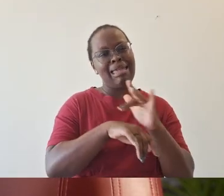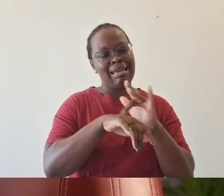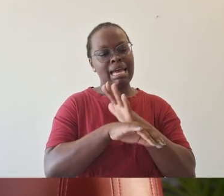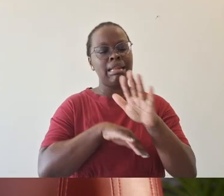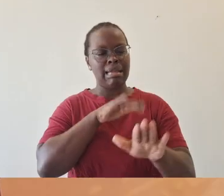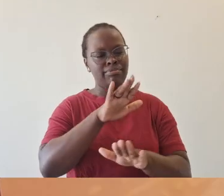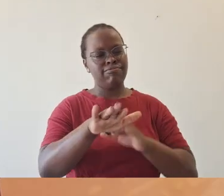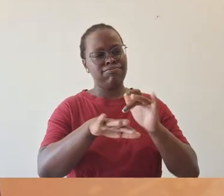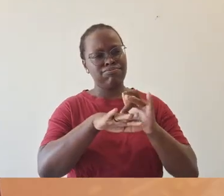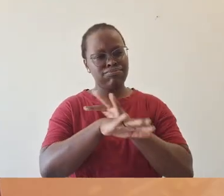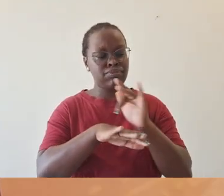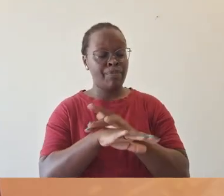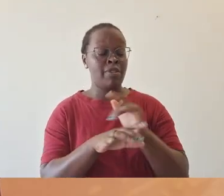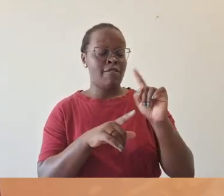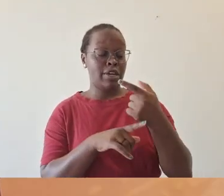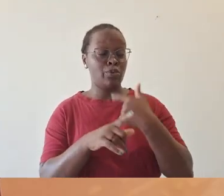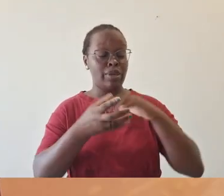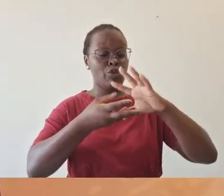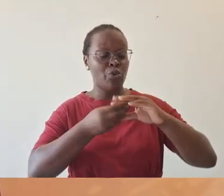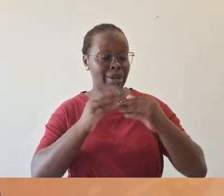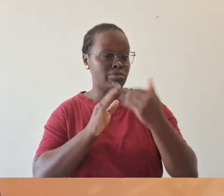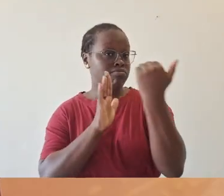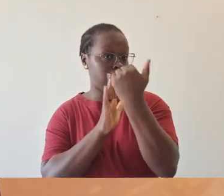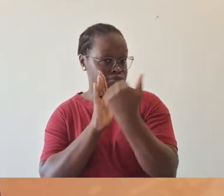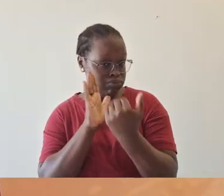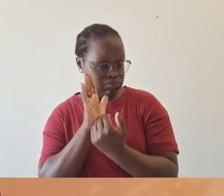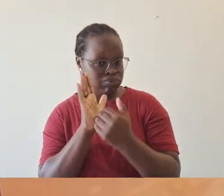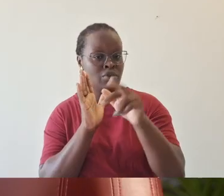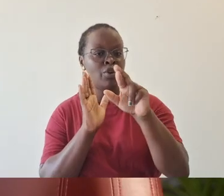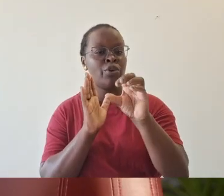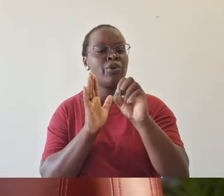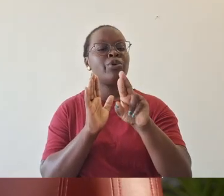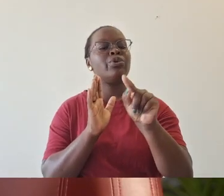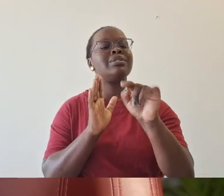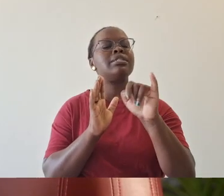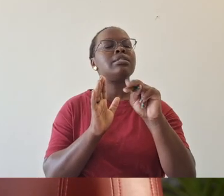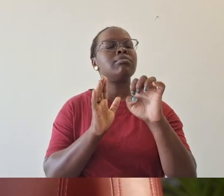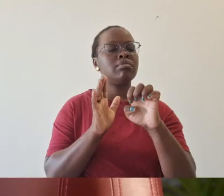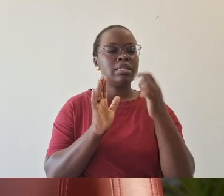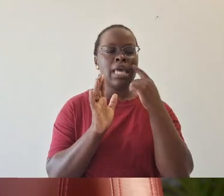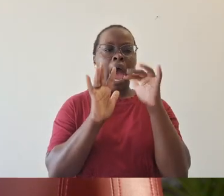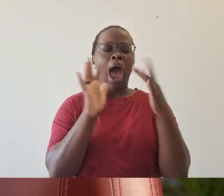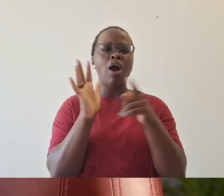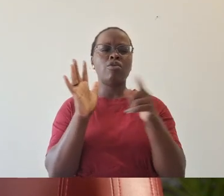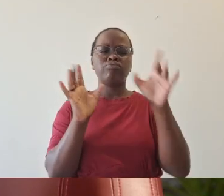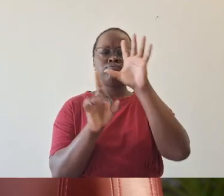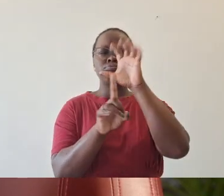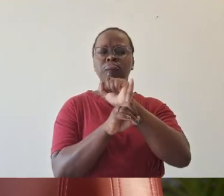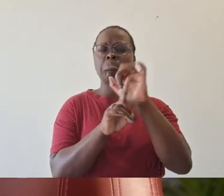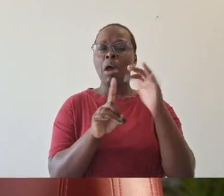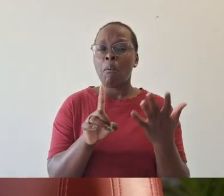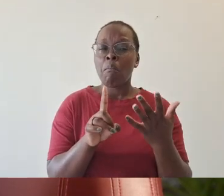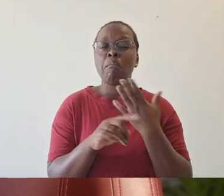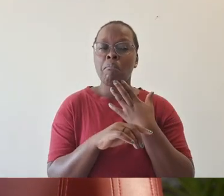we designed a routine. It was a daily routine. So it was prescriptive to just see how they take it up.